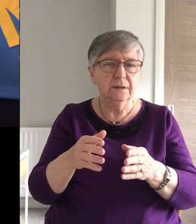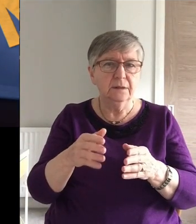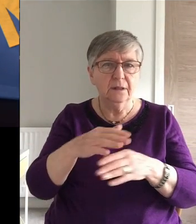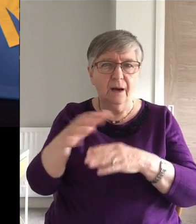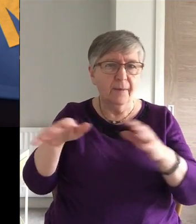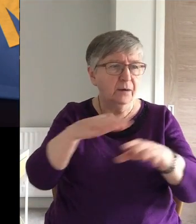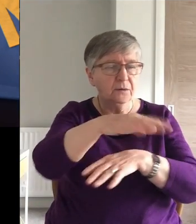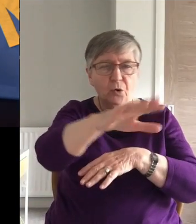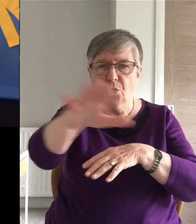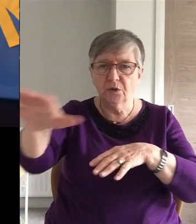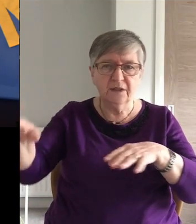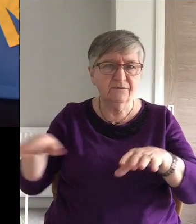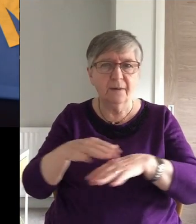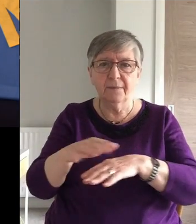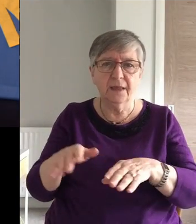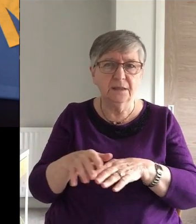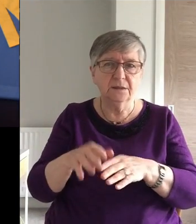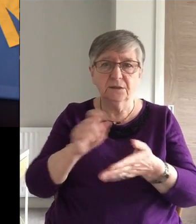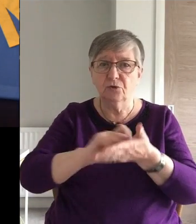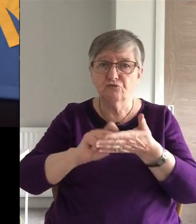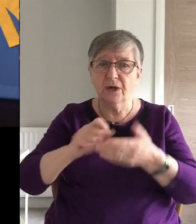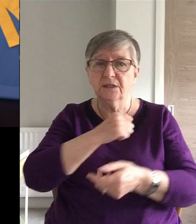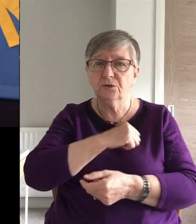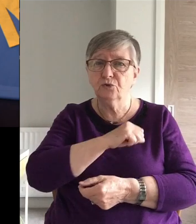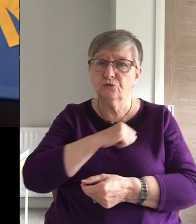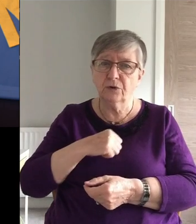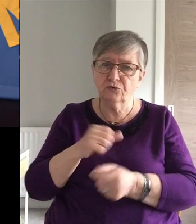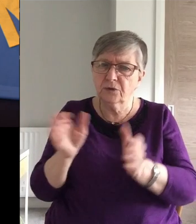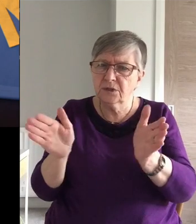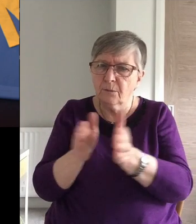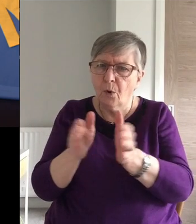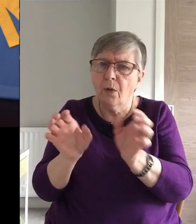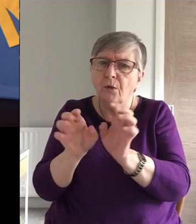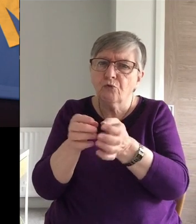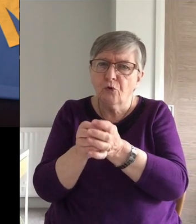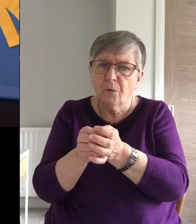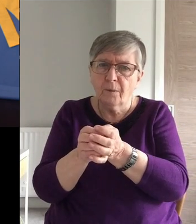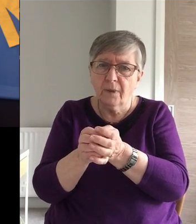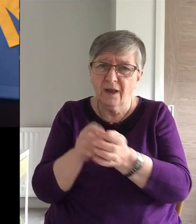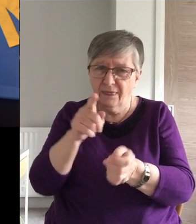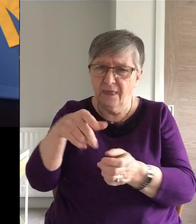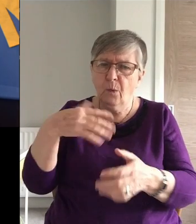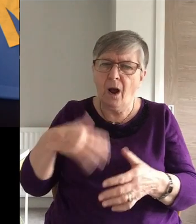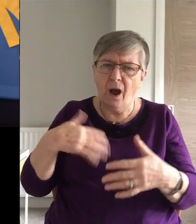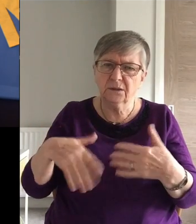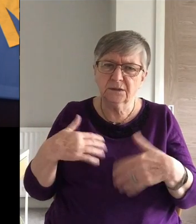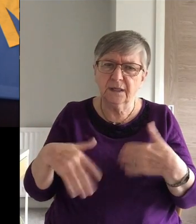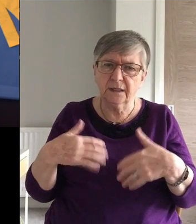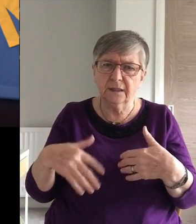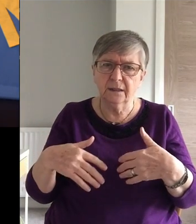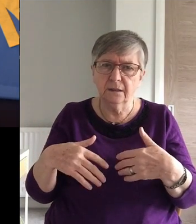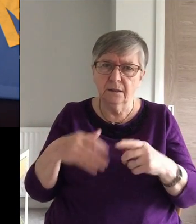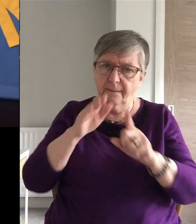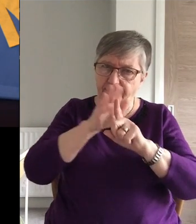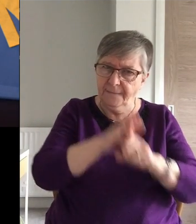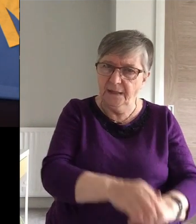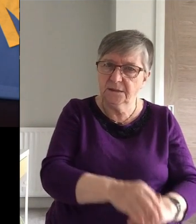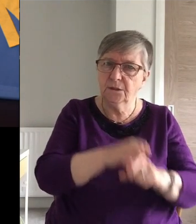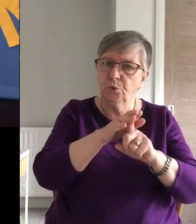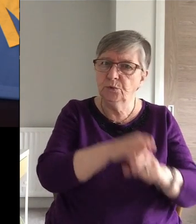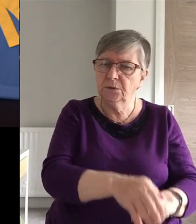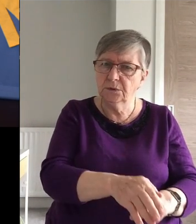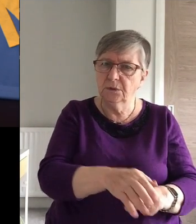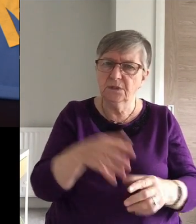tribes scattered among the nations. He's writing to Christians who are a small group of people, and people who were hurting, people who were being